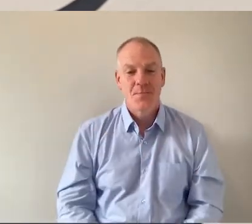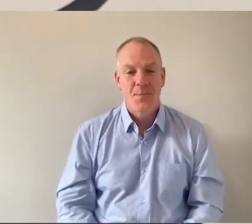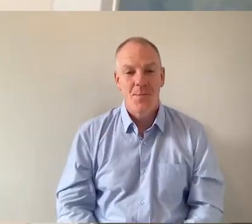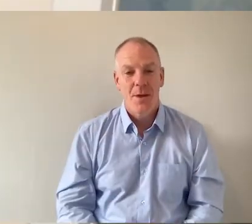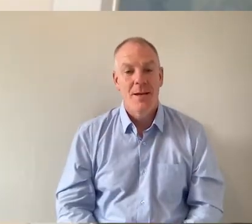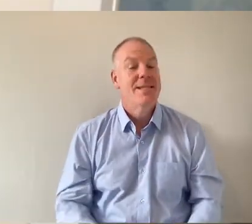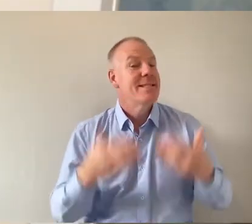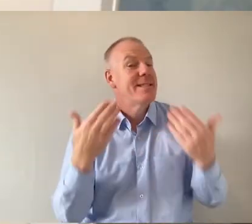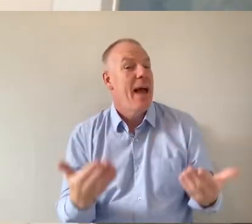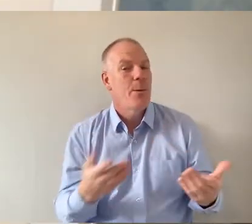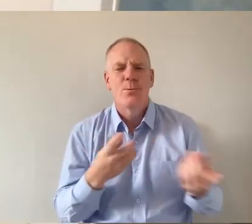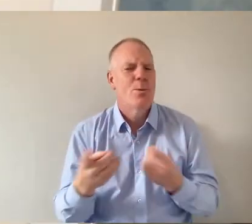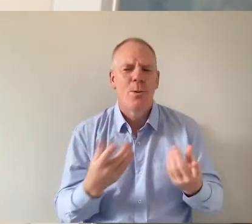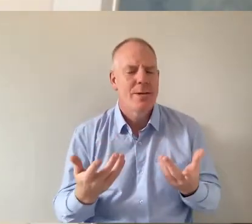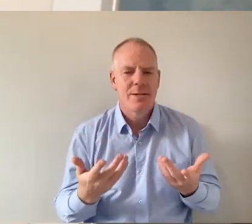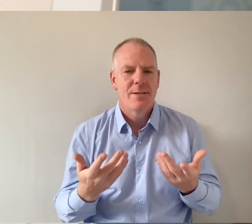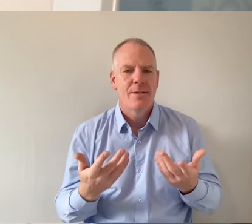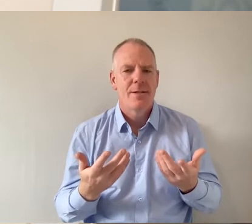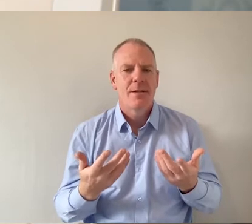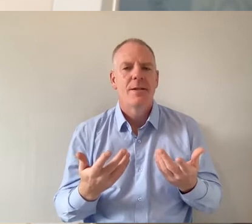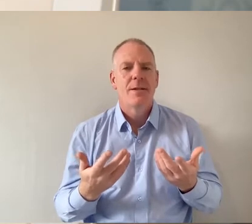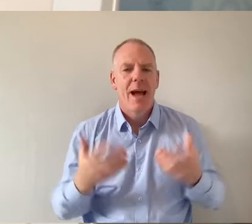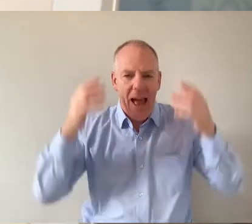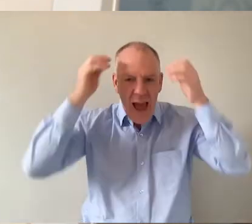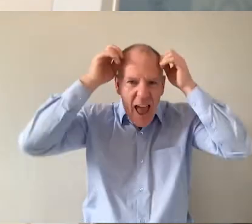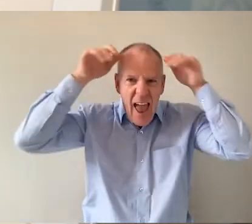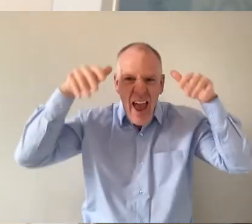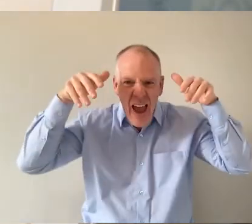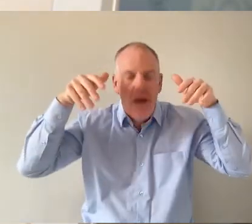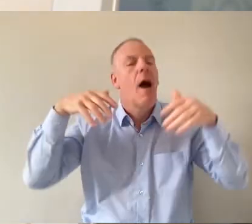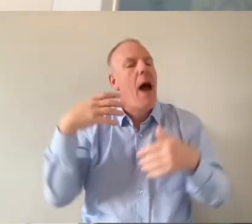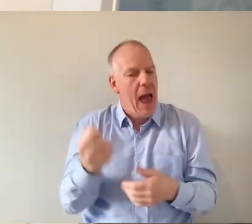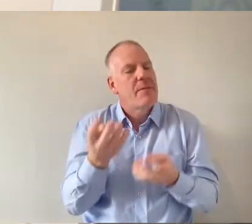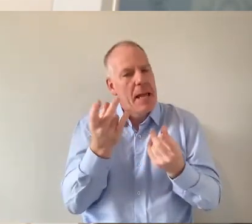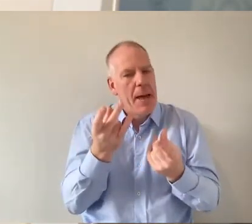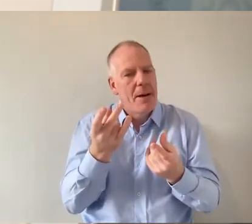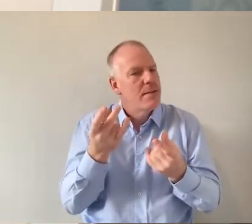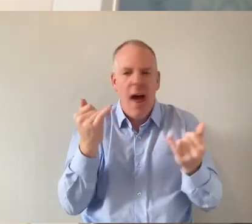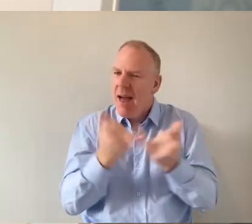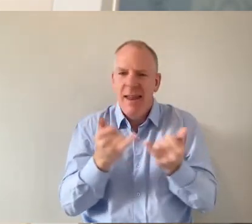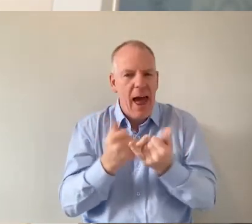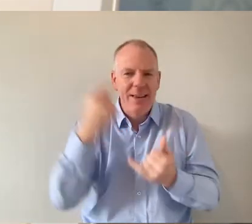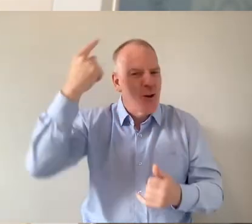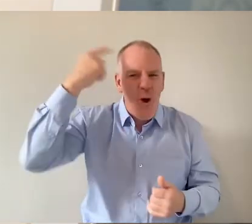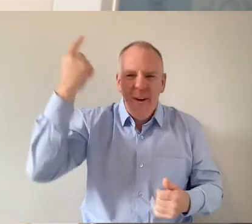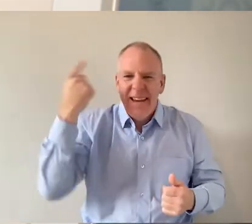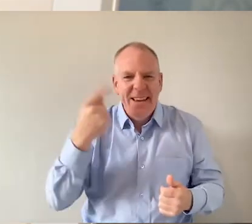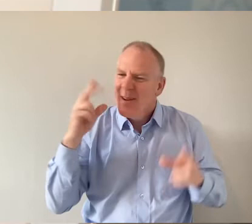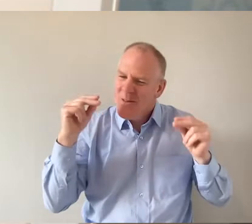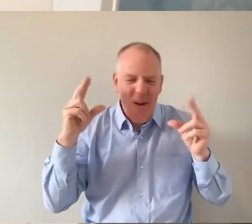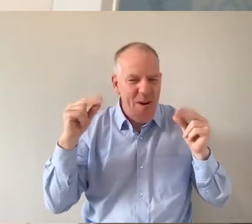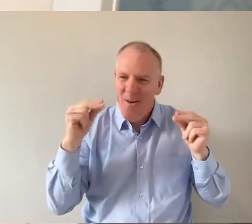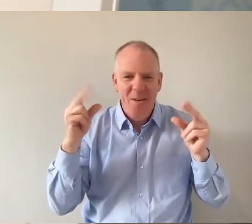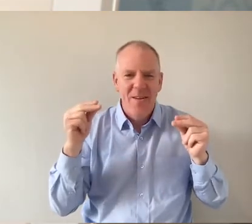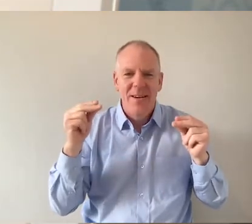Excellent. Next thing we're going to do is we're going to do his hair. Now he has a little bit of hair, but it's not mad curly like Alina's